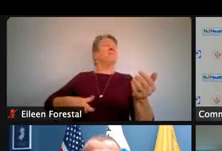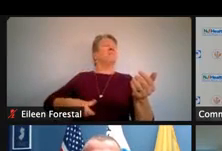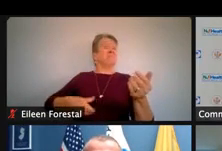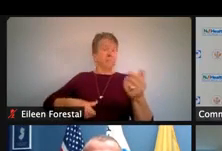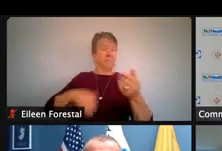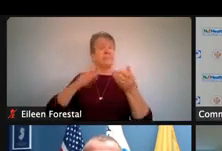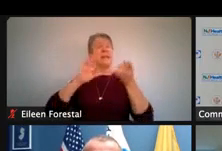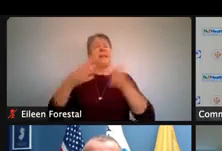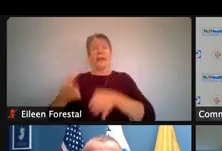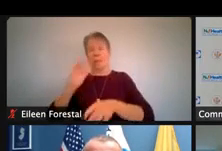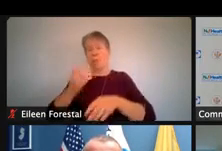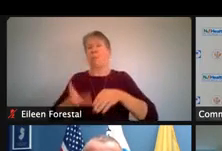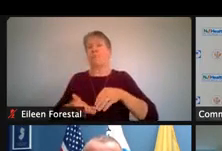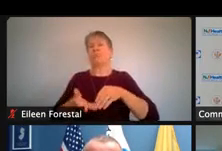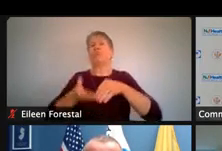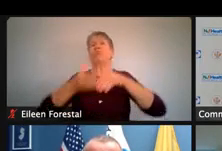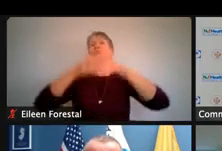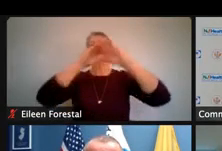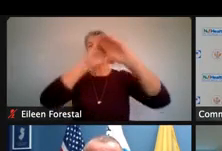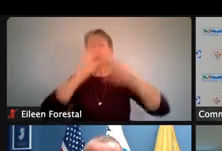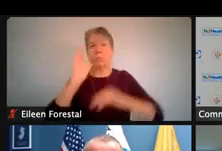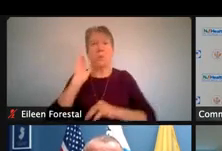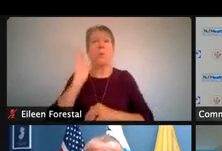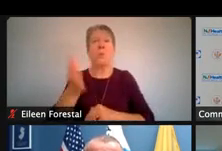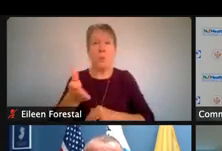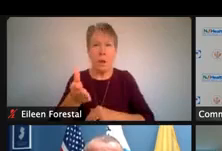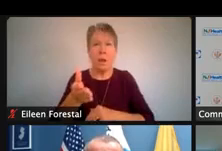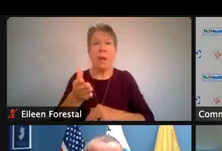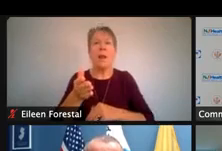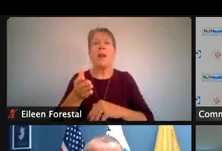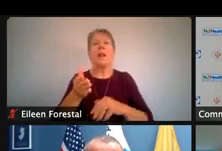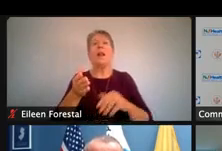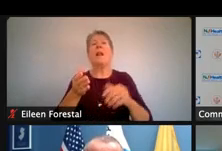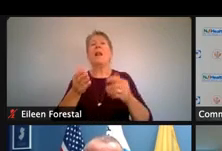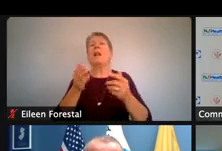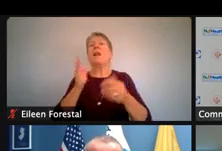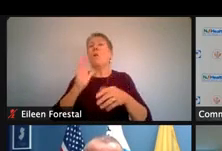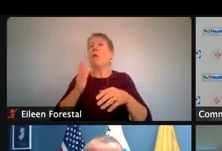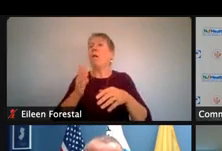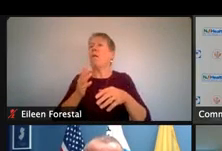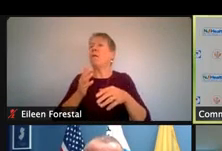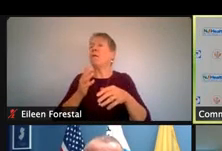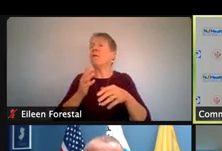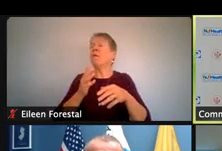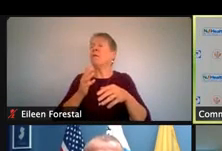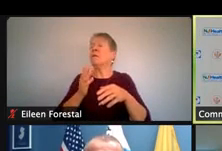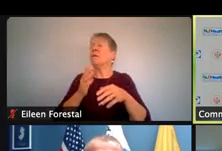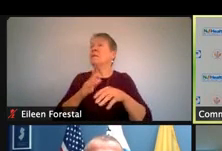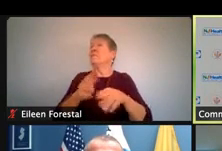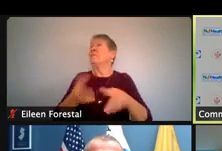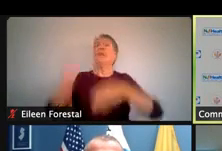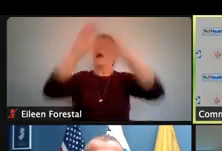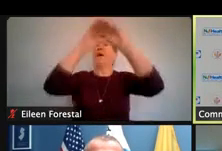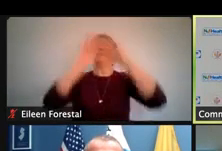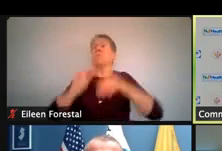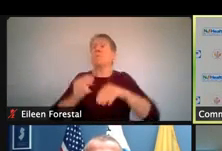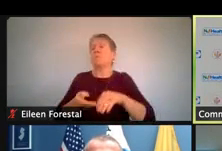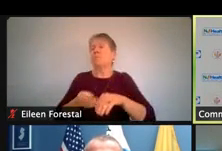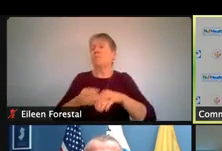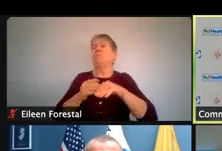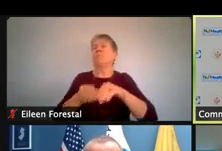get to a lower number, but I believe they're still going to go up. Judy, thoughts? Well, you're right. They're still going to go